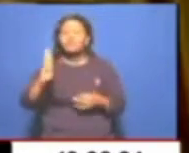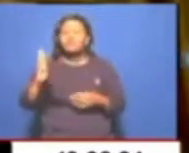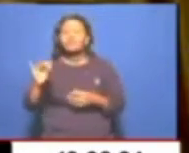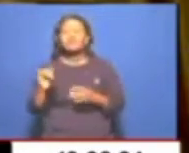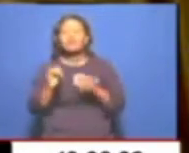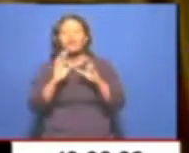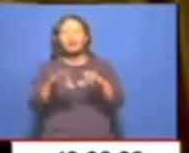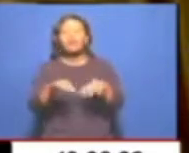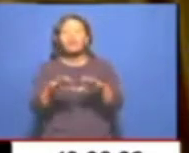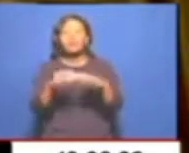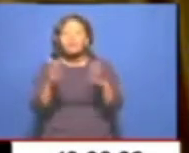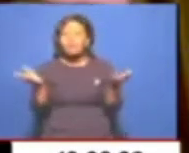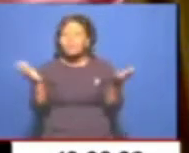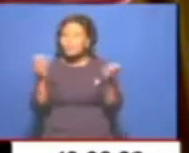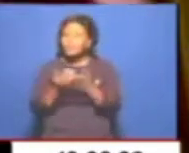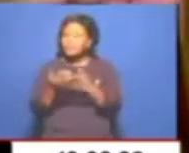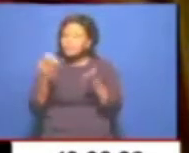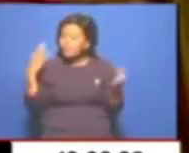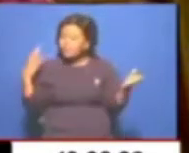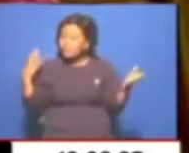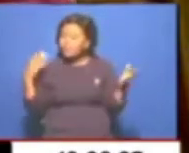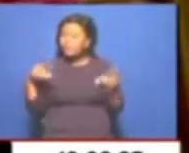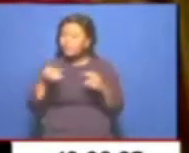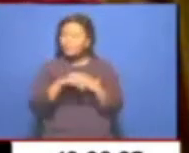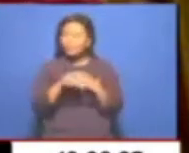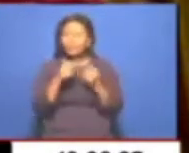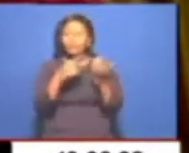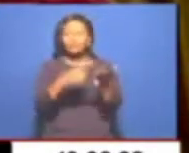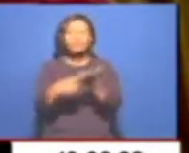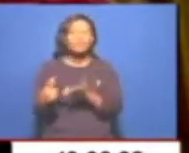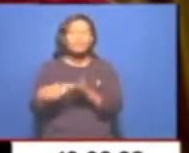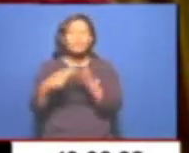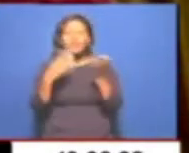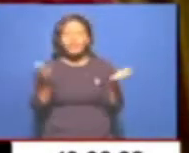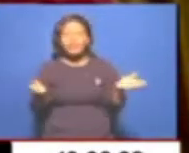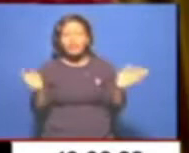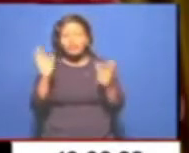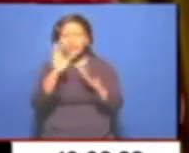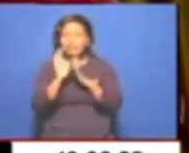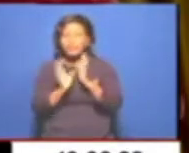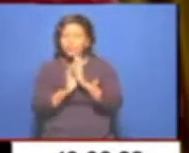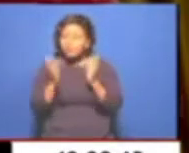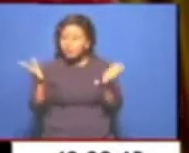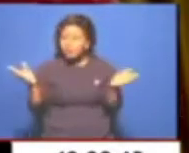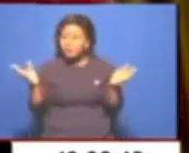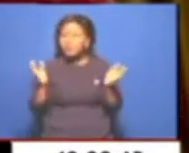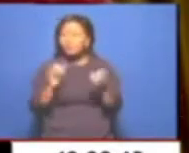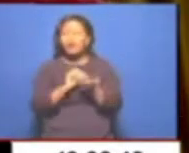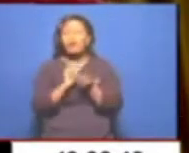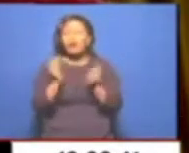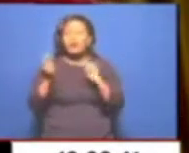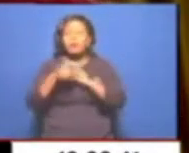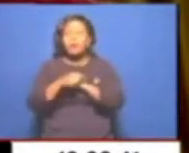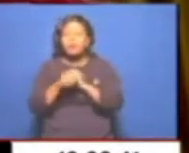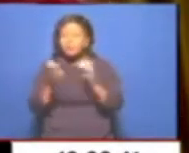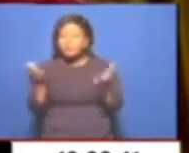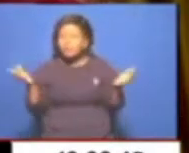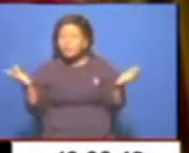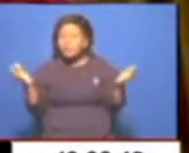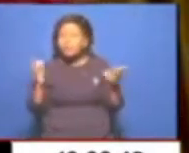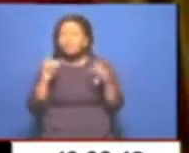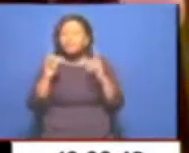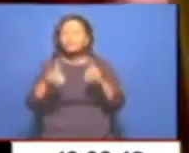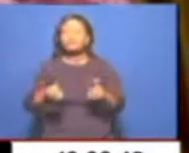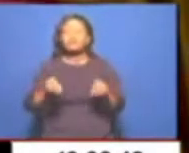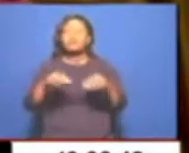appoint the BBI steering committee, to engage himself in constitutional change conduct. That is not allowable. He wants to be given more